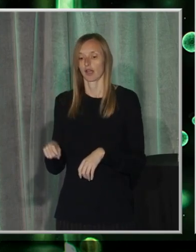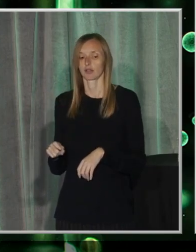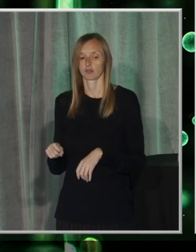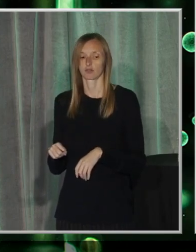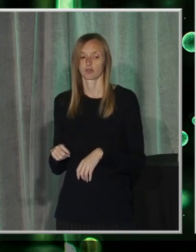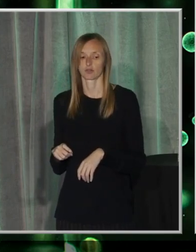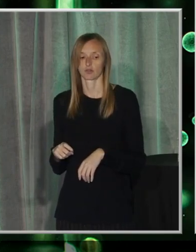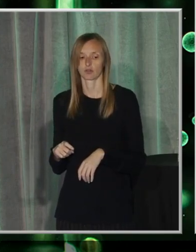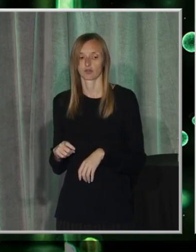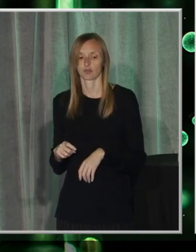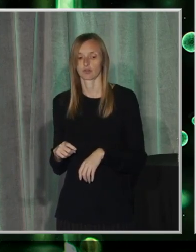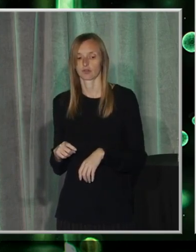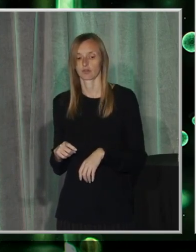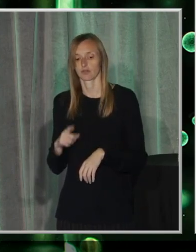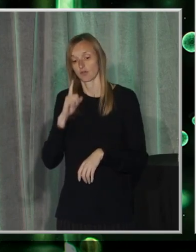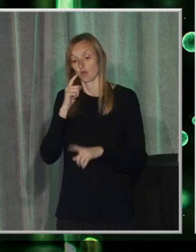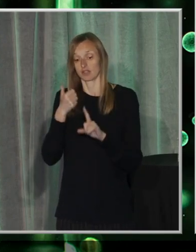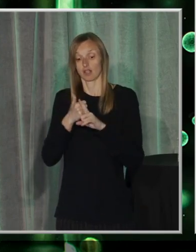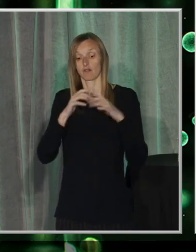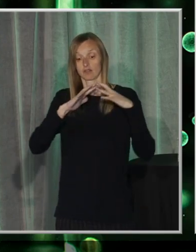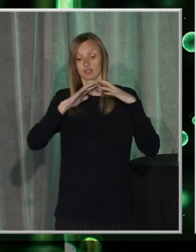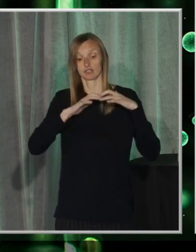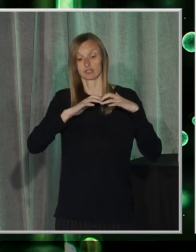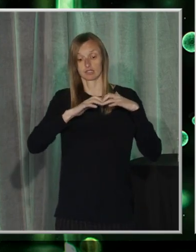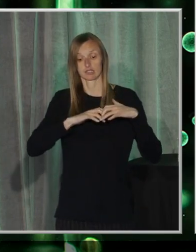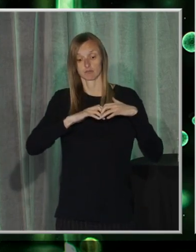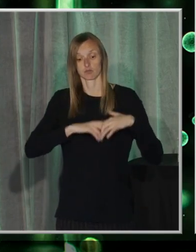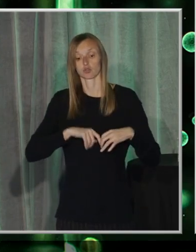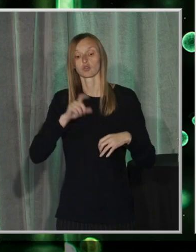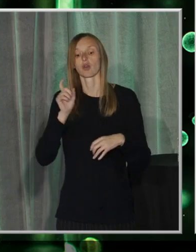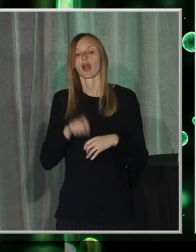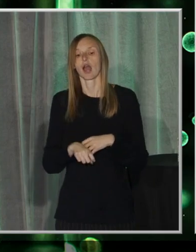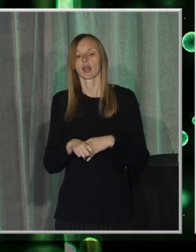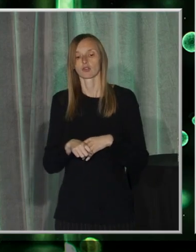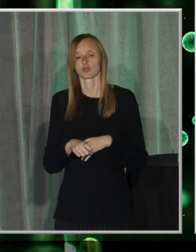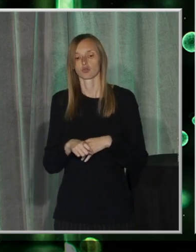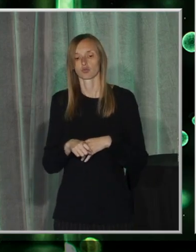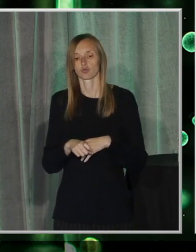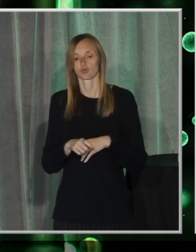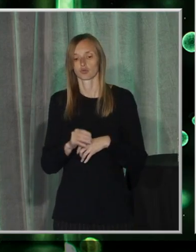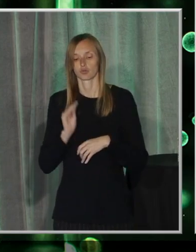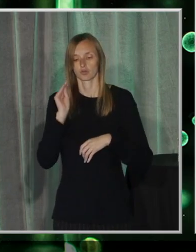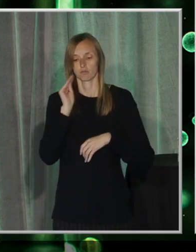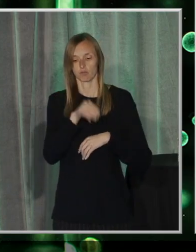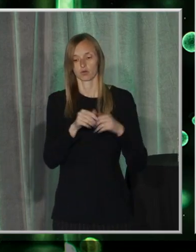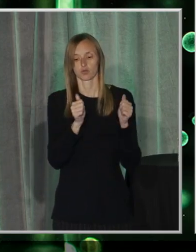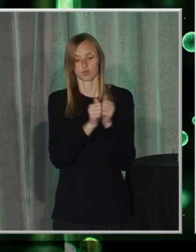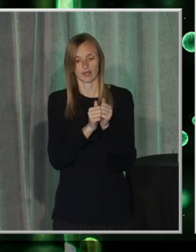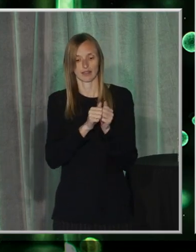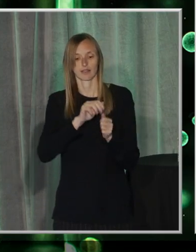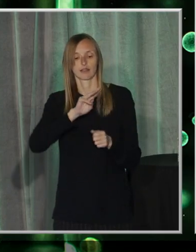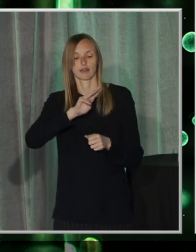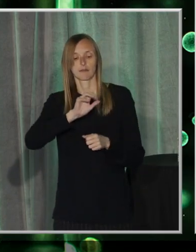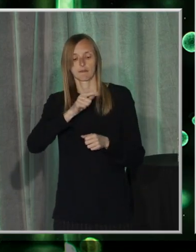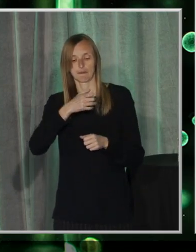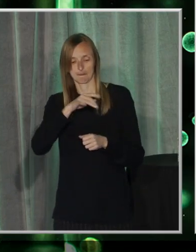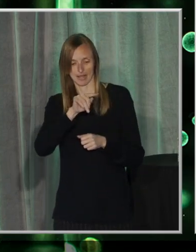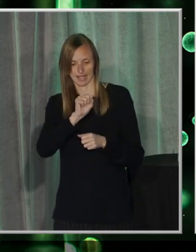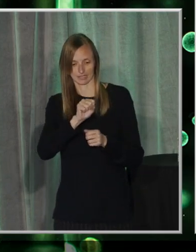for it to actually decompose, it had to be put together with the maggots.